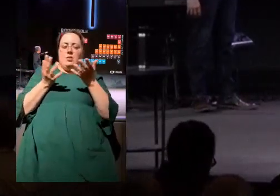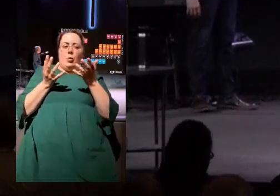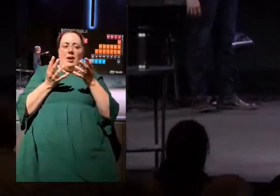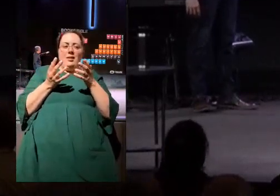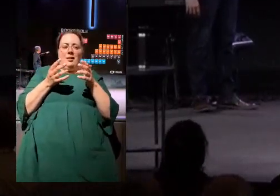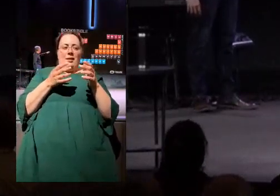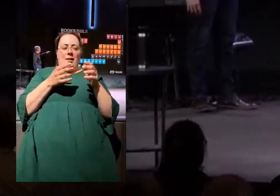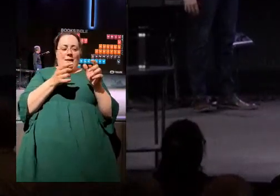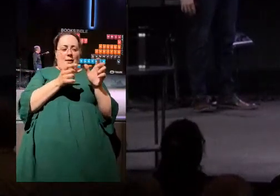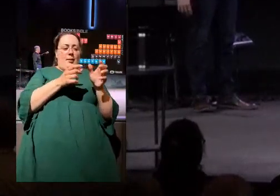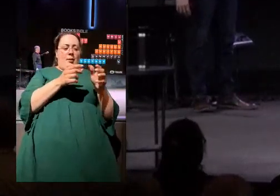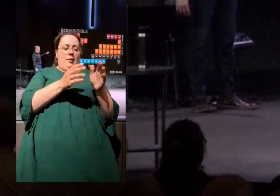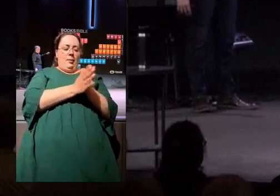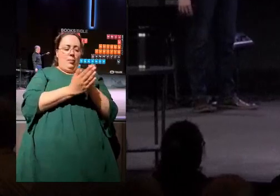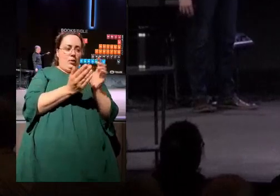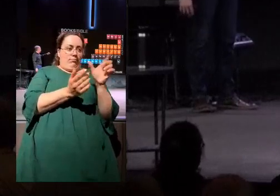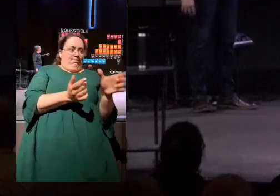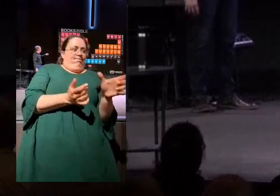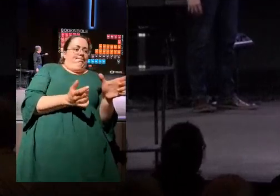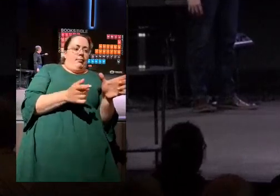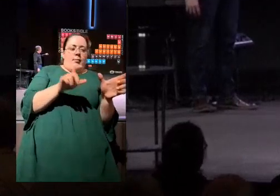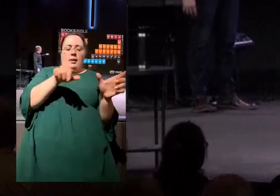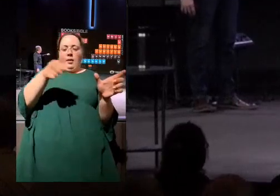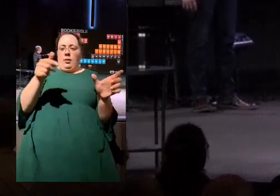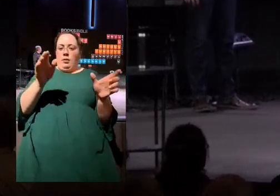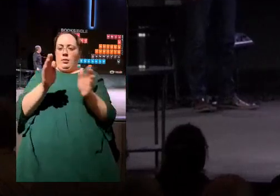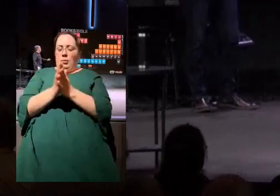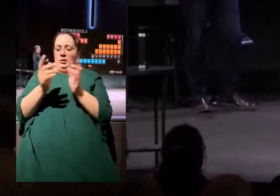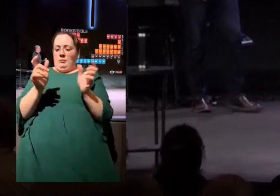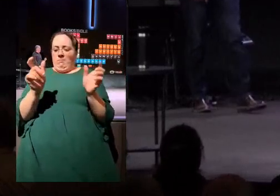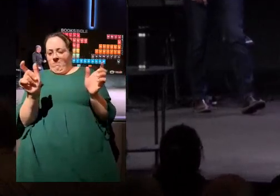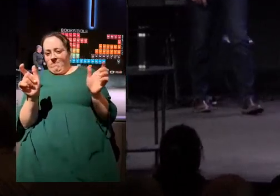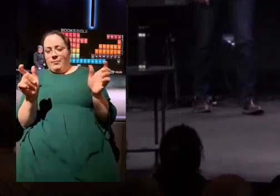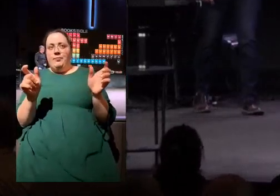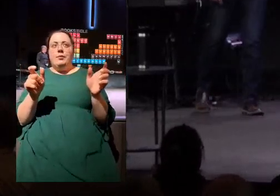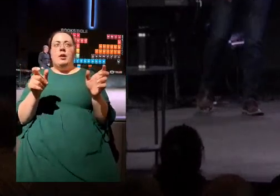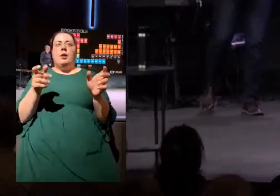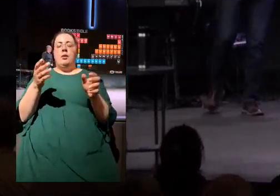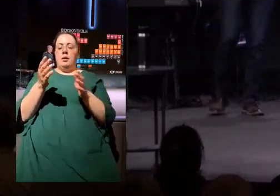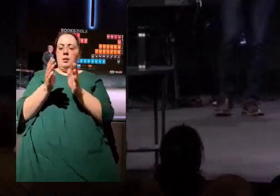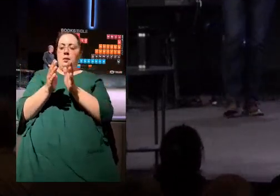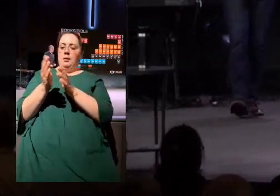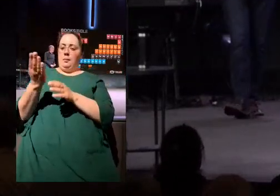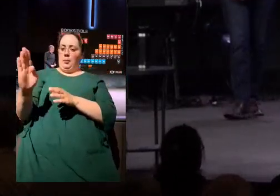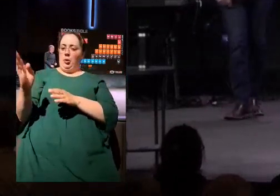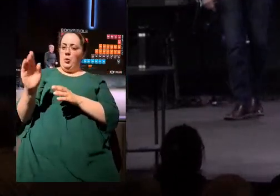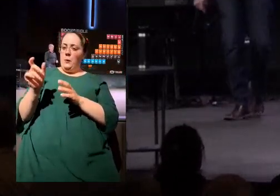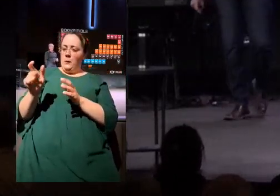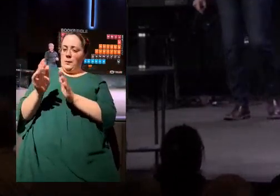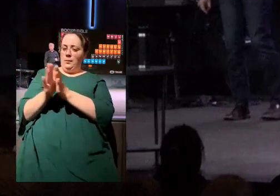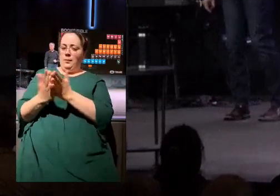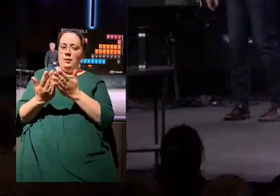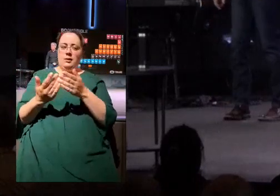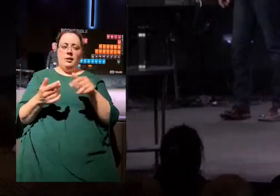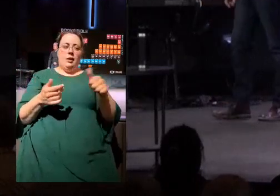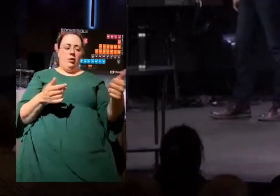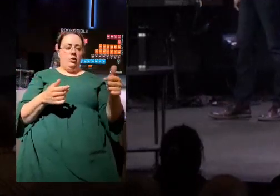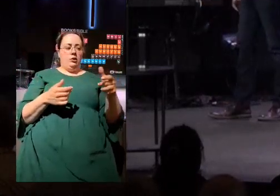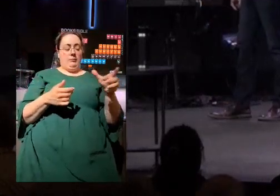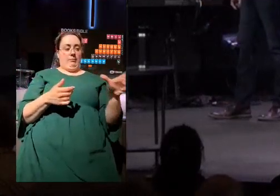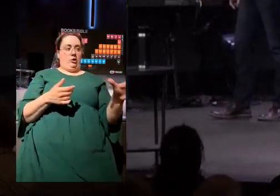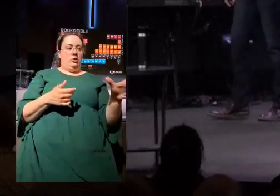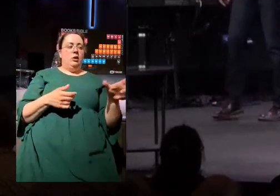in the light green are the larger books, and then the blue are the smaller books. Prophets were like lawyers and